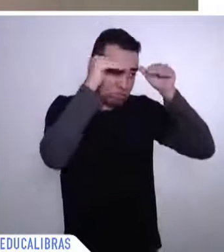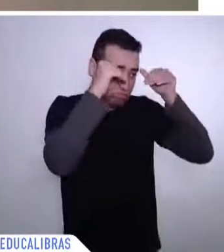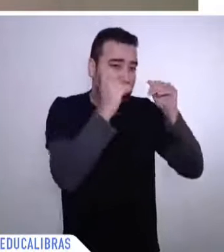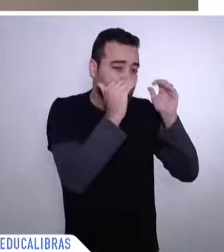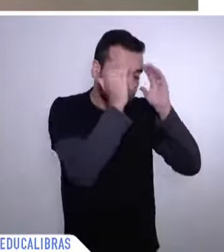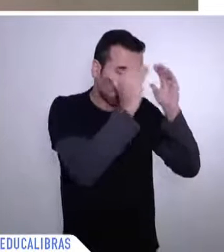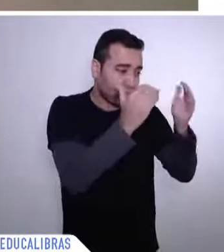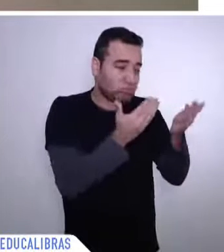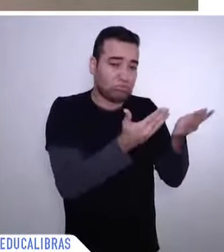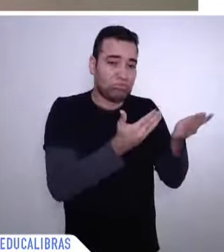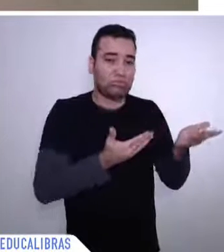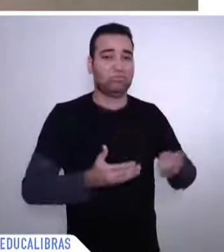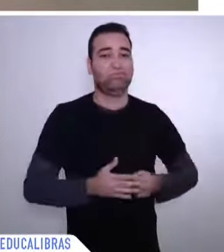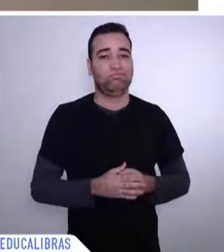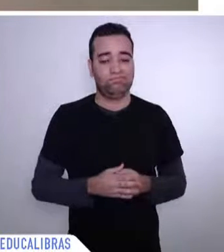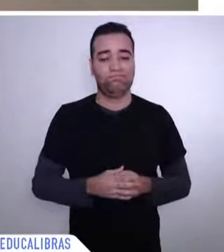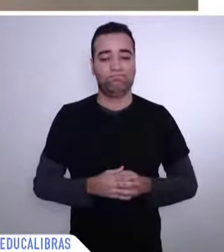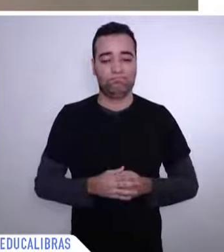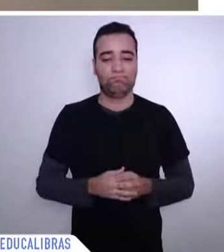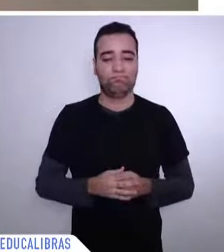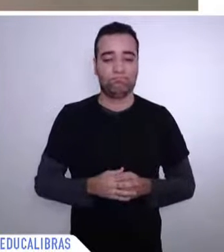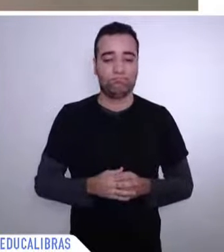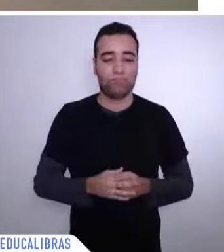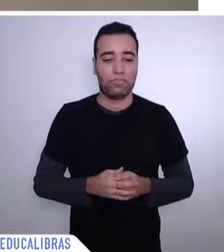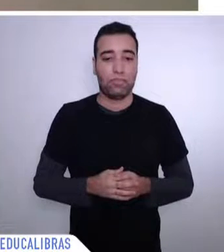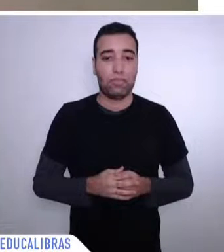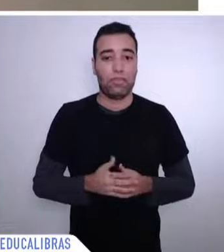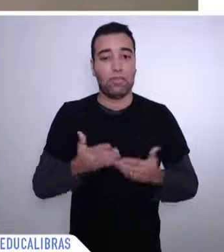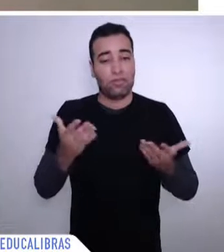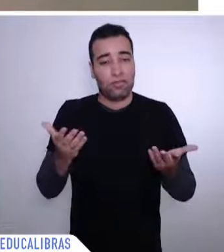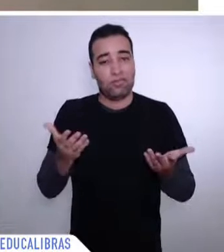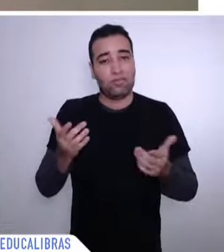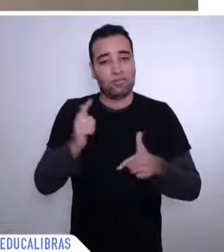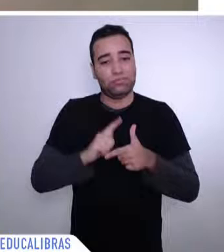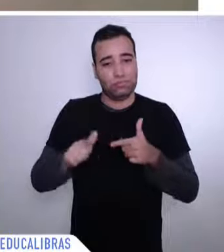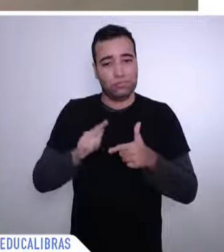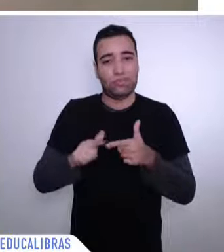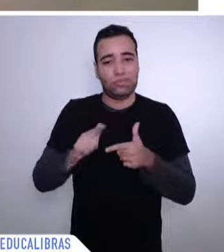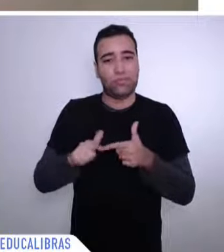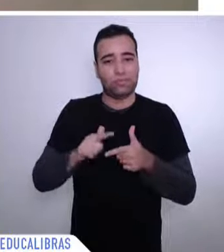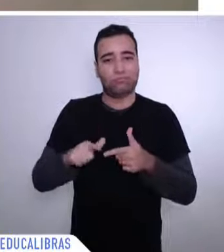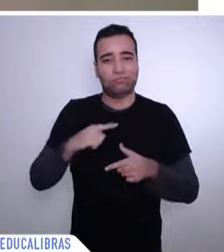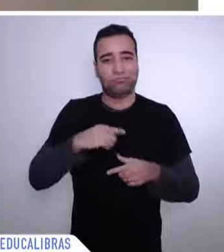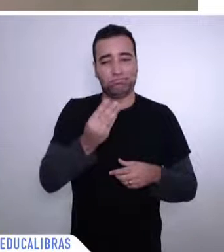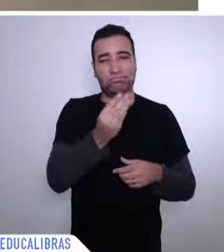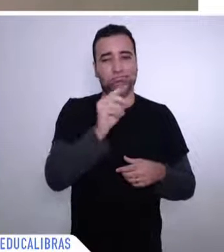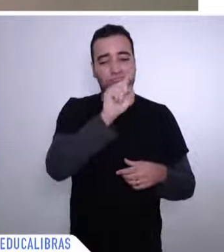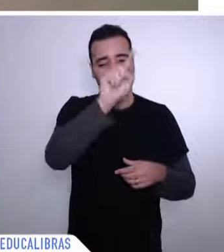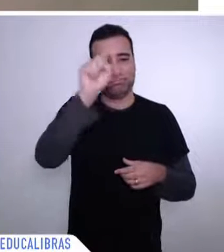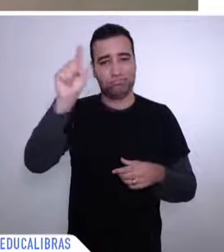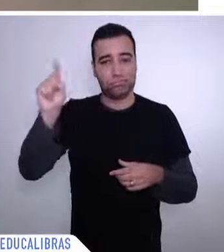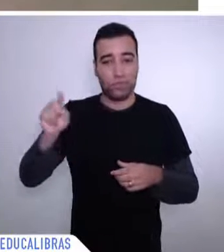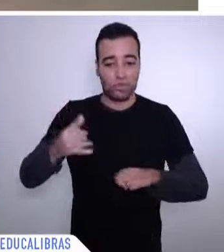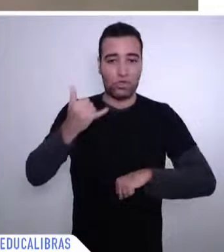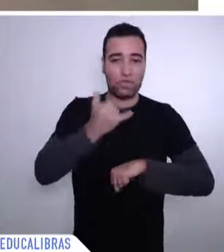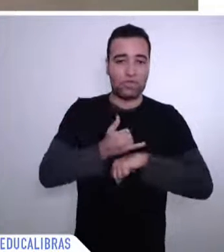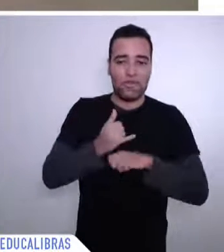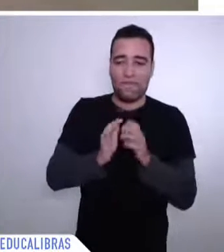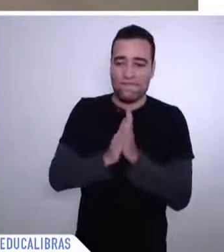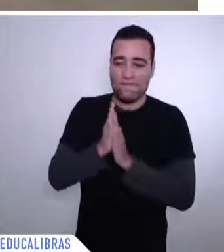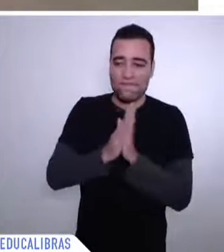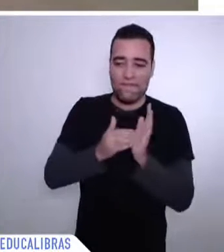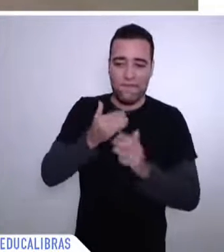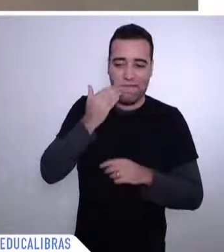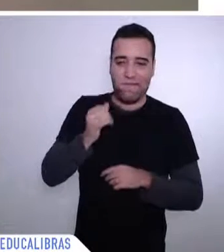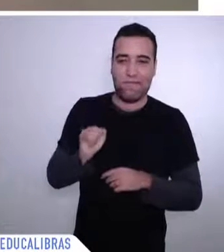where employers abuse their bargaining power. I am not saying this happens everywhere in the labor market, but it